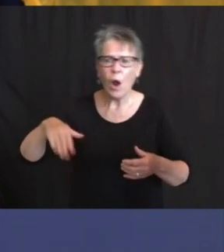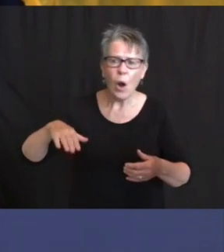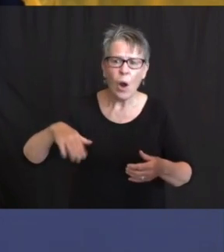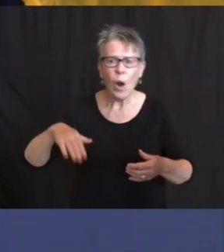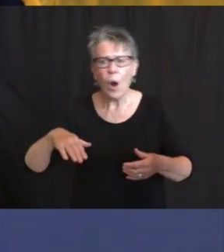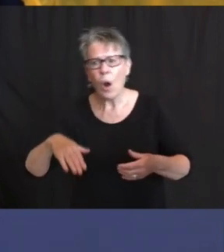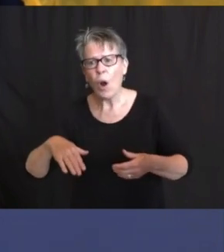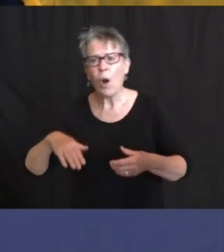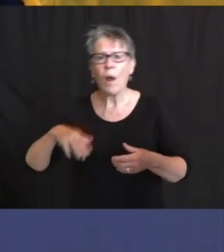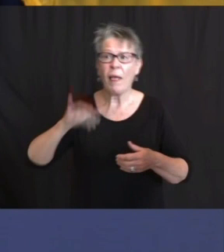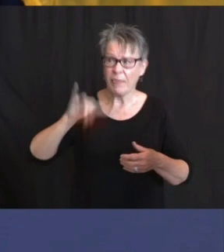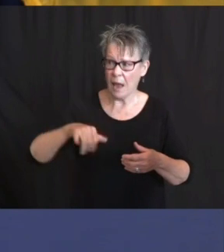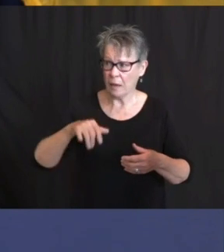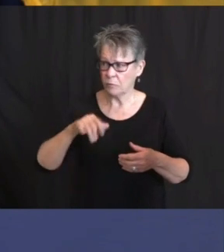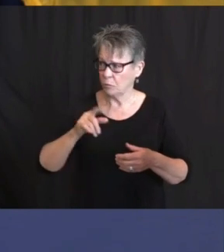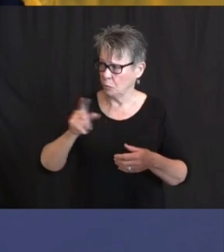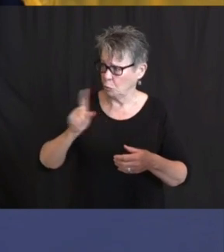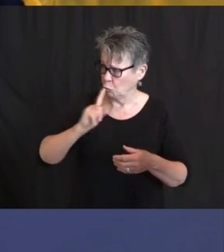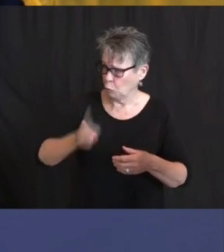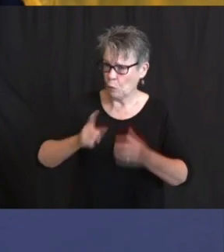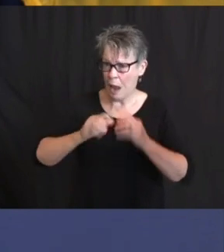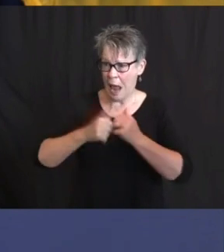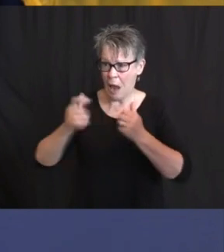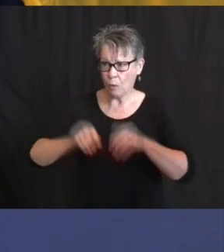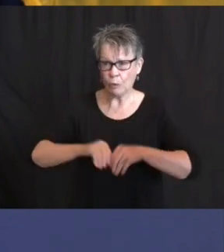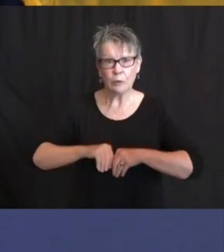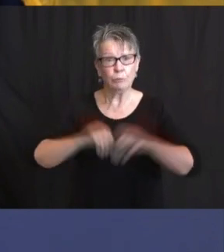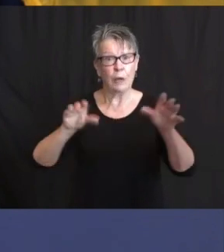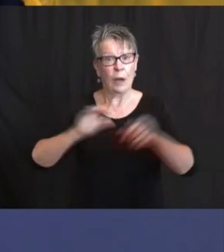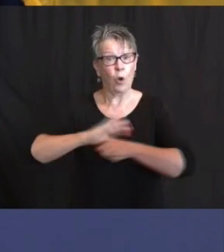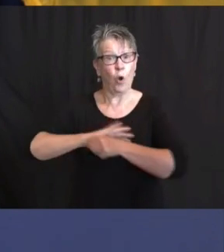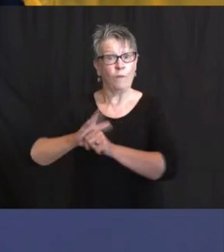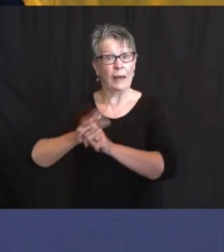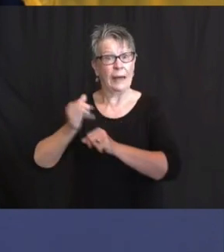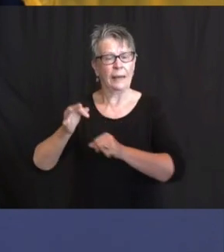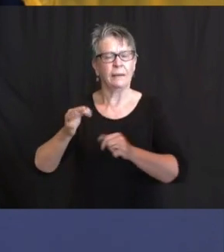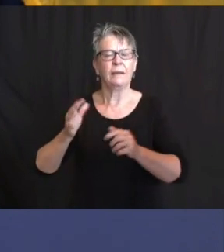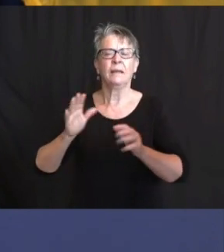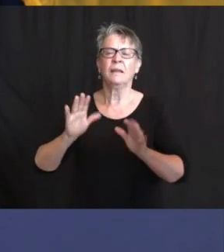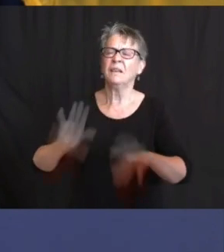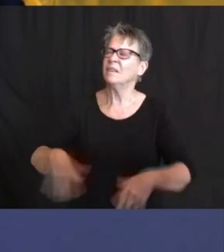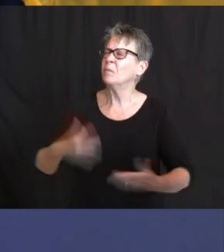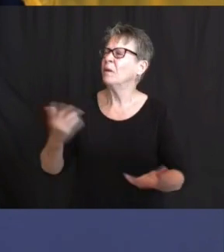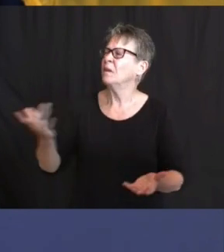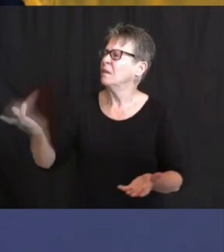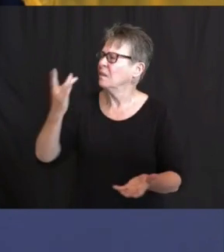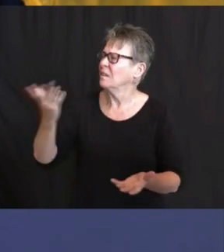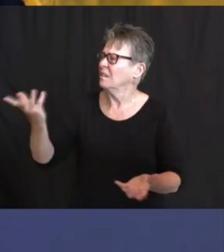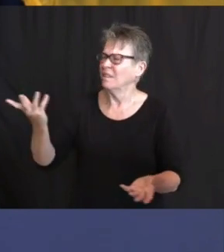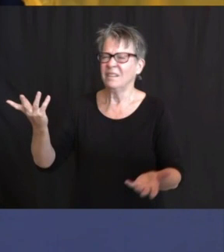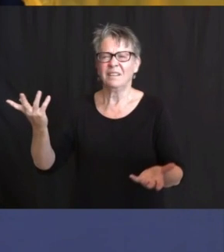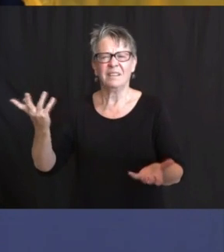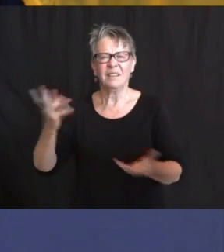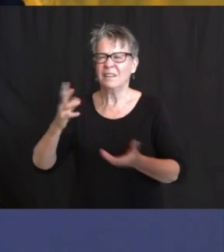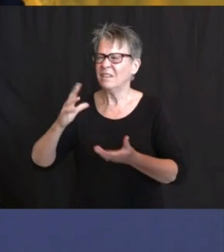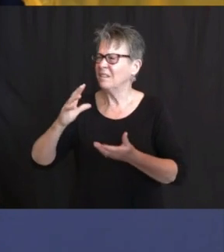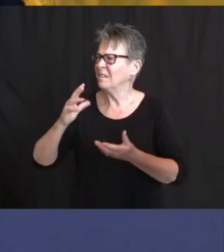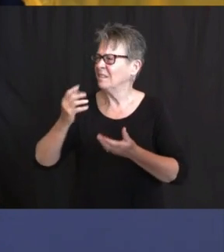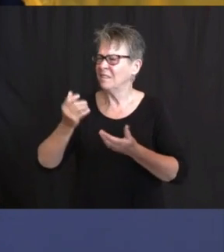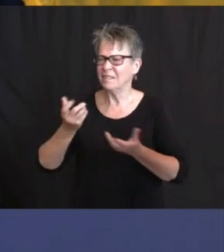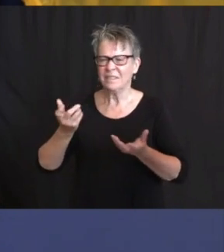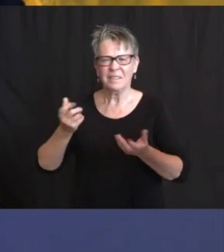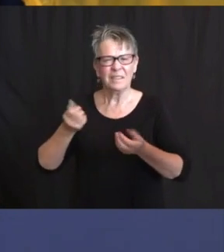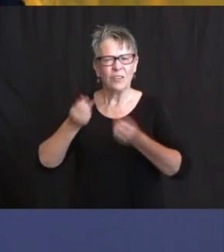And frankly, as painful as it is to have the economic impact that we've had, it validates that the notion of